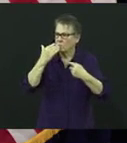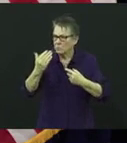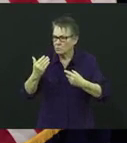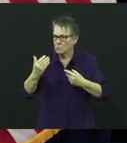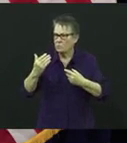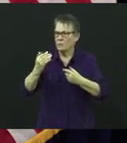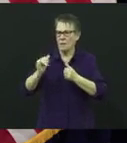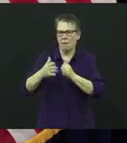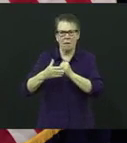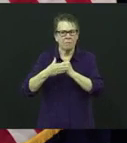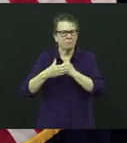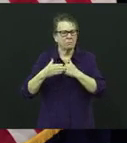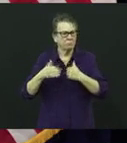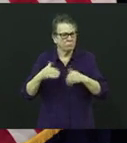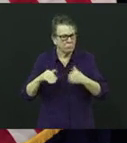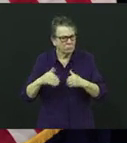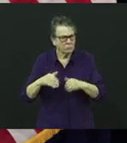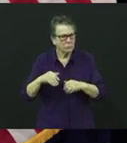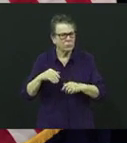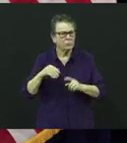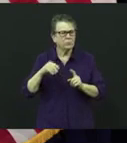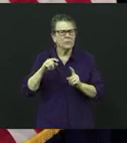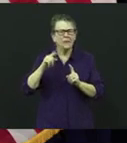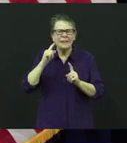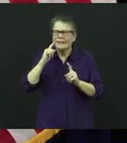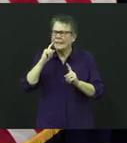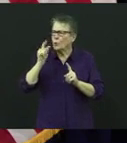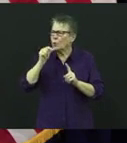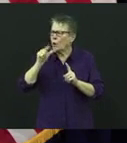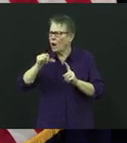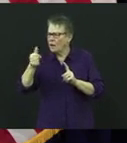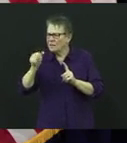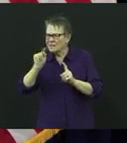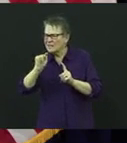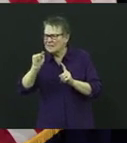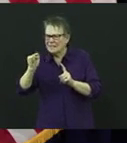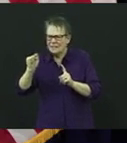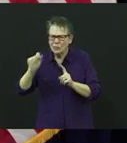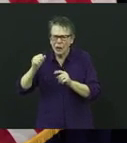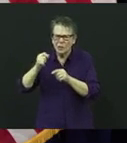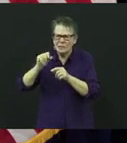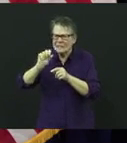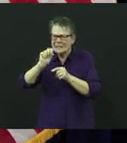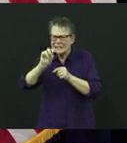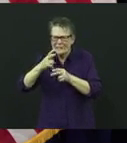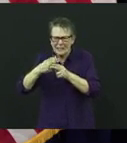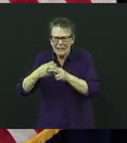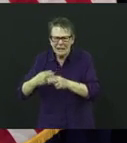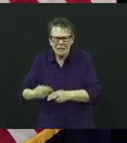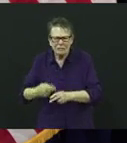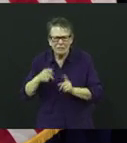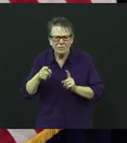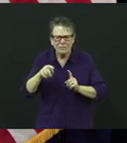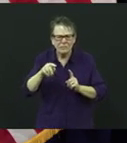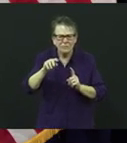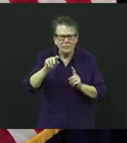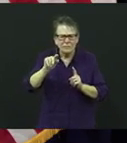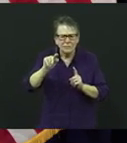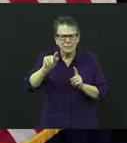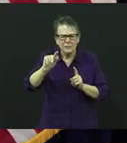I was touched an hour or so ago by Tim Cook and Lisa Jackson of Apple. As we all know, New Jersey's own Lisa